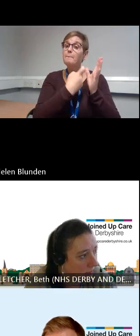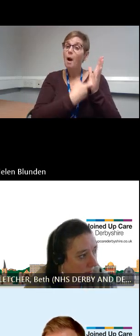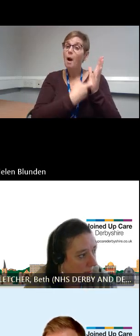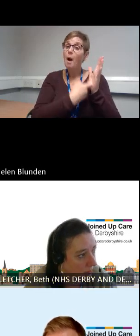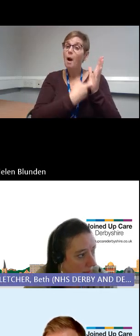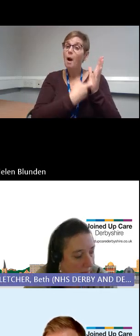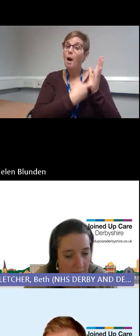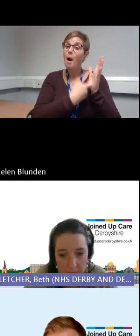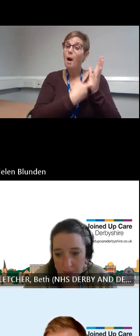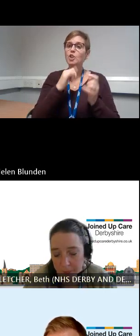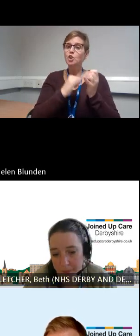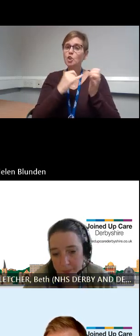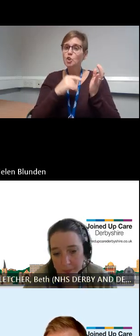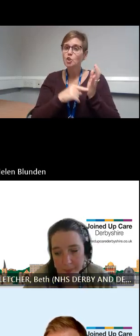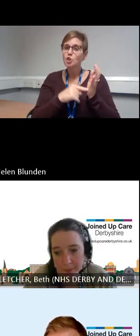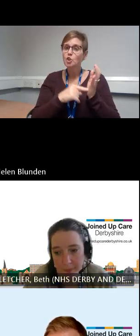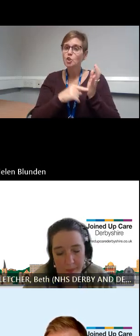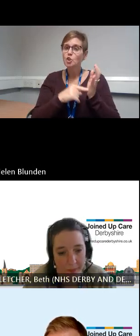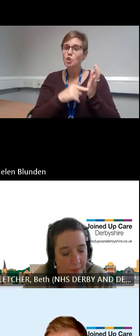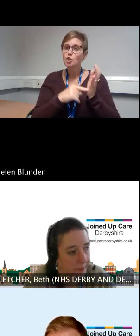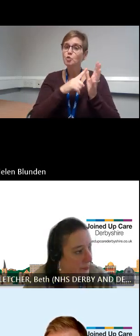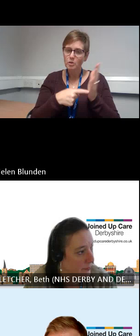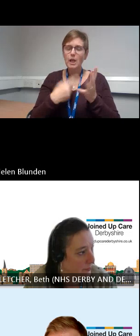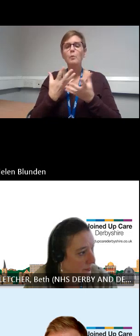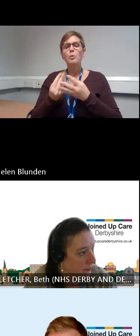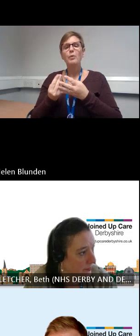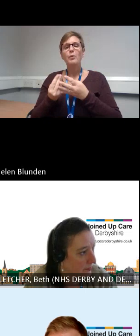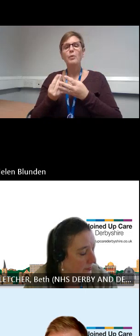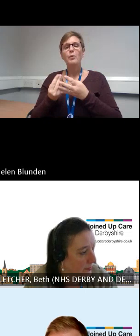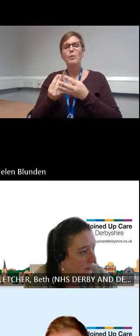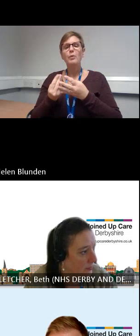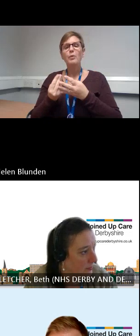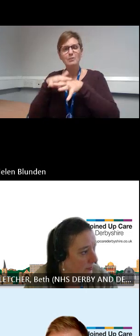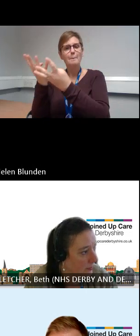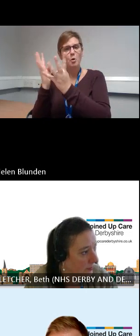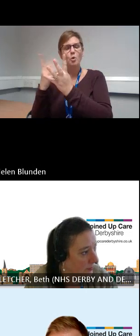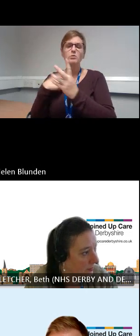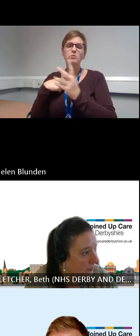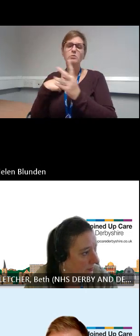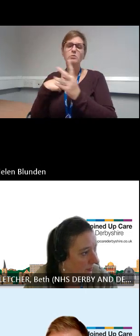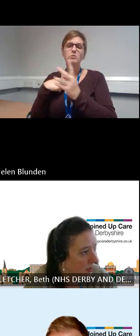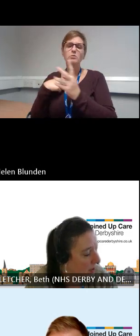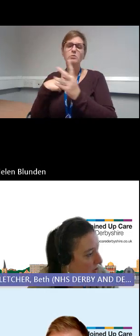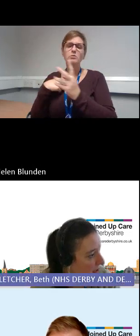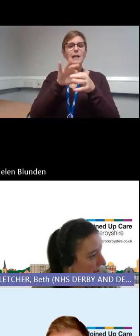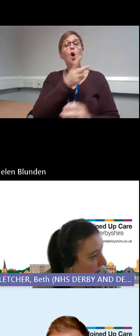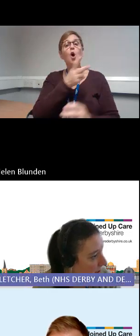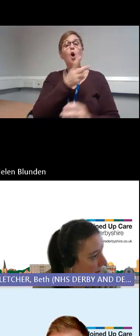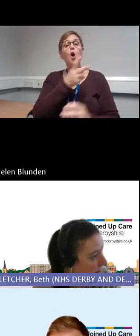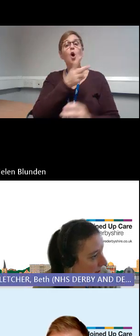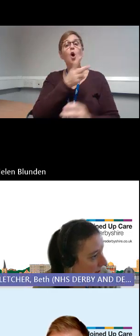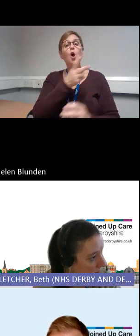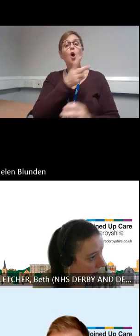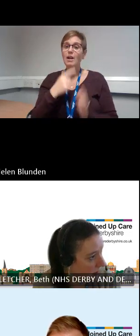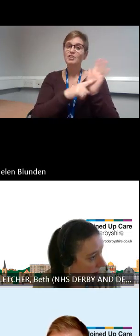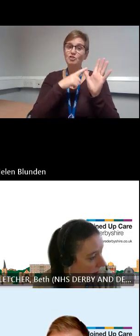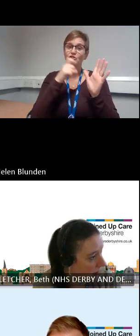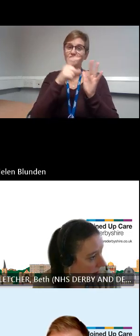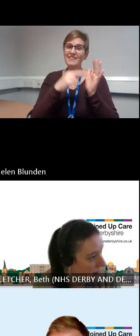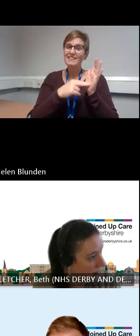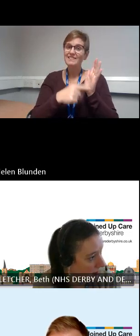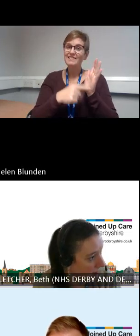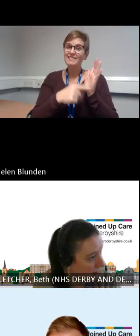my name is Mark Stewart and I'm with the Integrated Care Board as an engagement officer. And Jacinta?